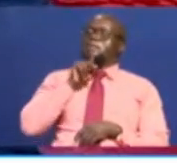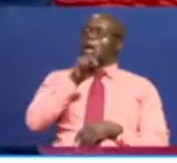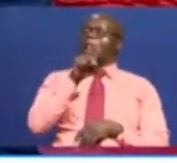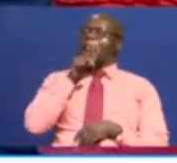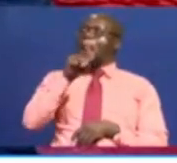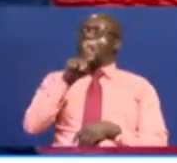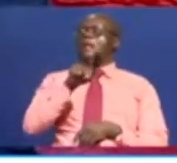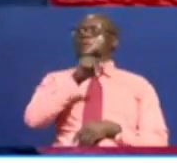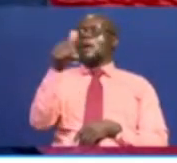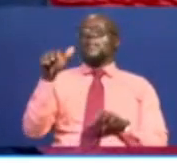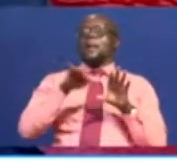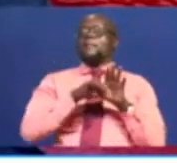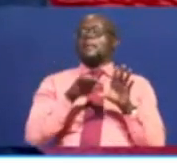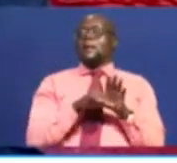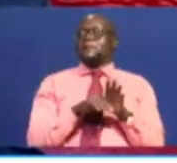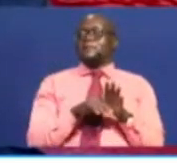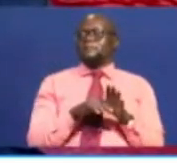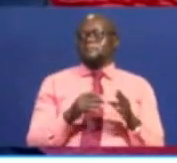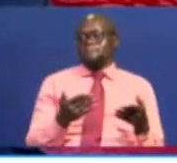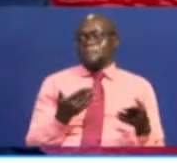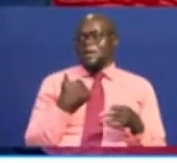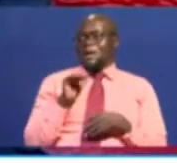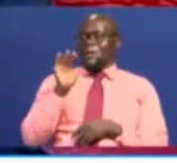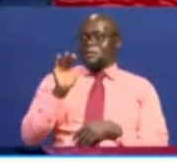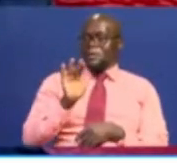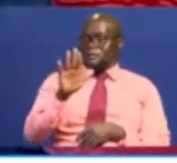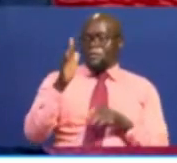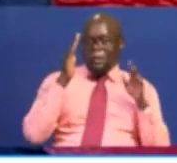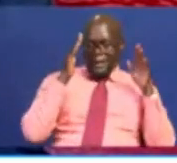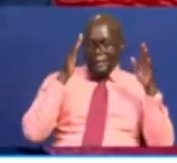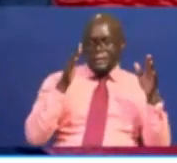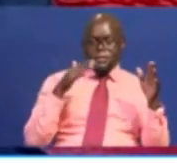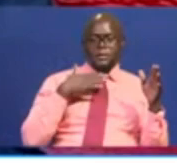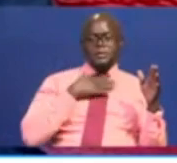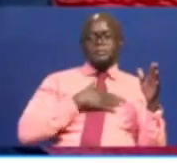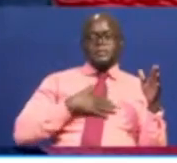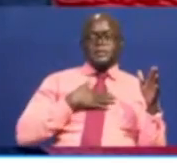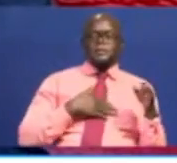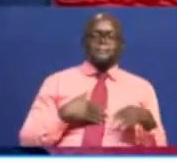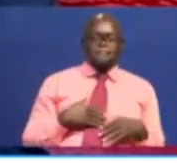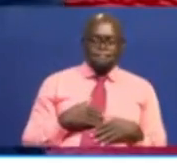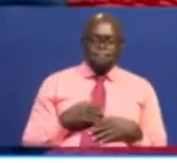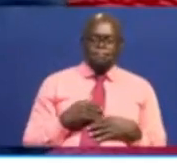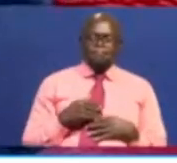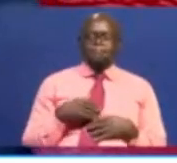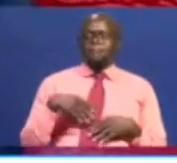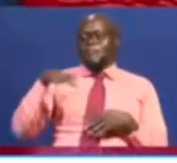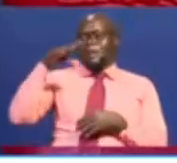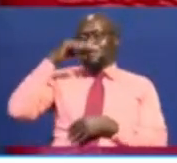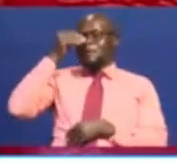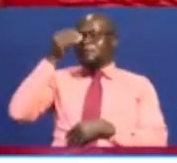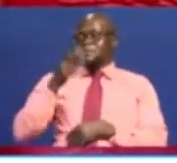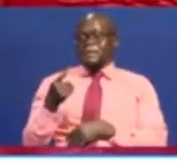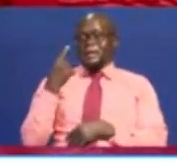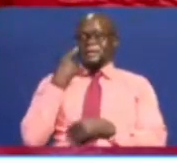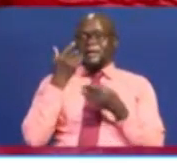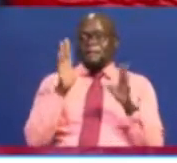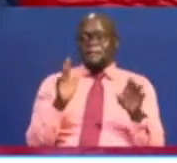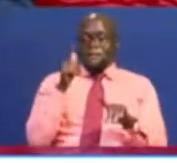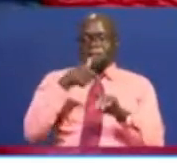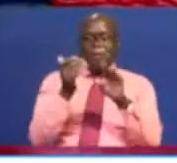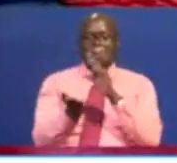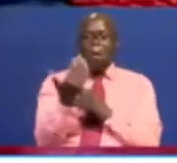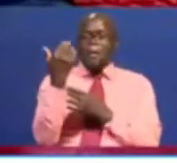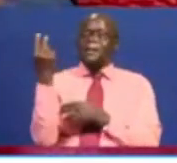demeaning members. Mr. Speaker, I would likely request your attention kindly. Kindly. Mr. Speaker, have you noticed since